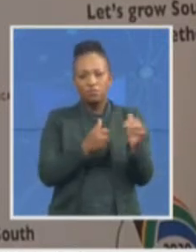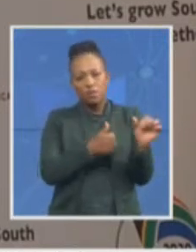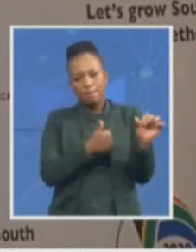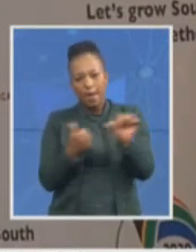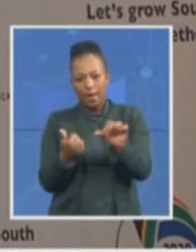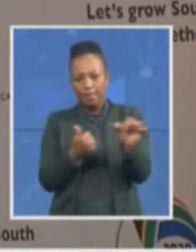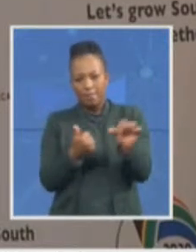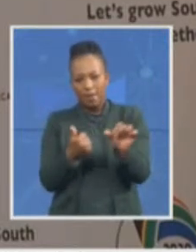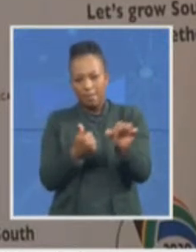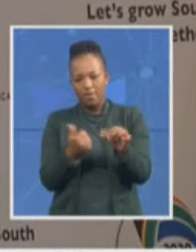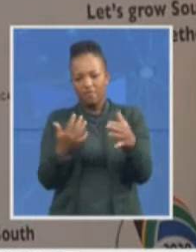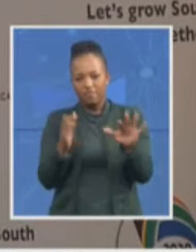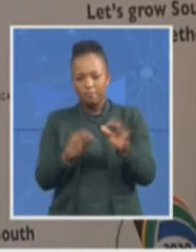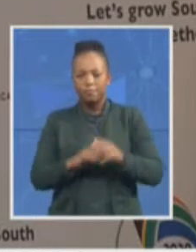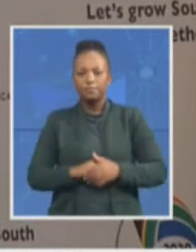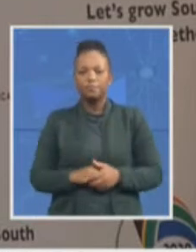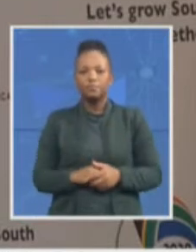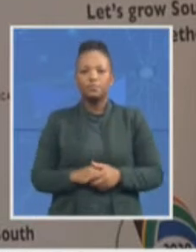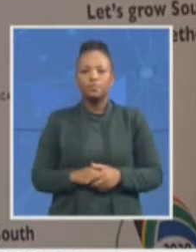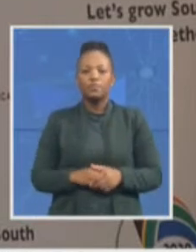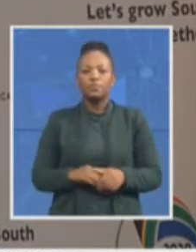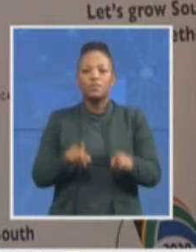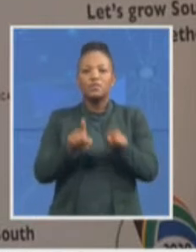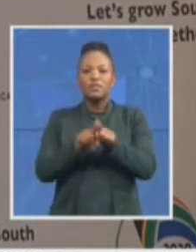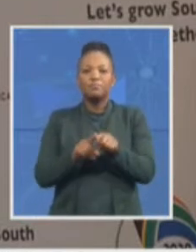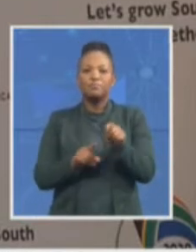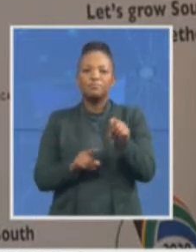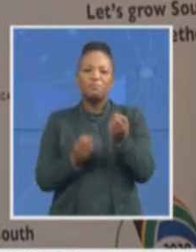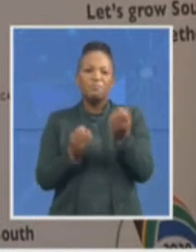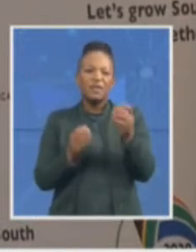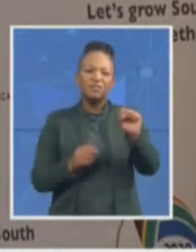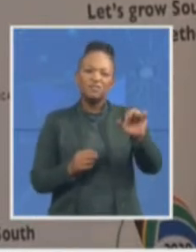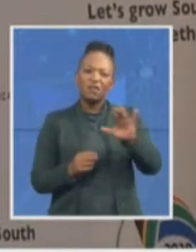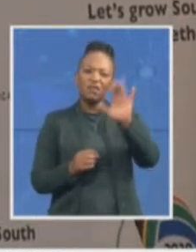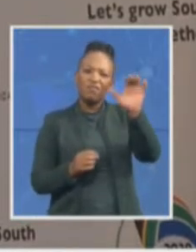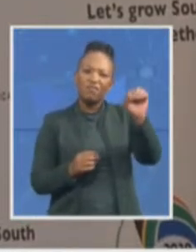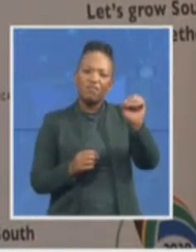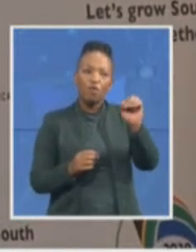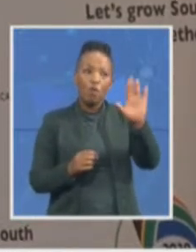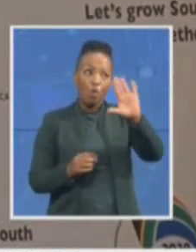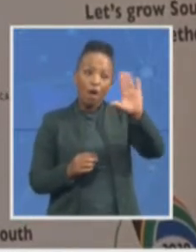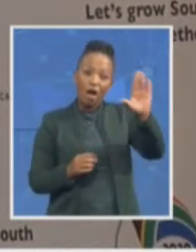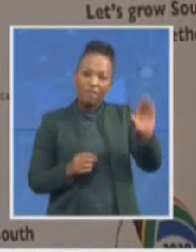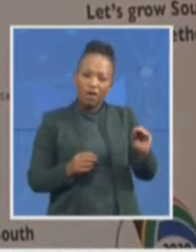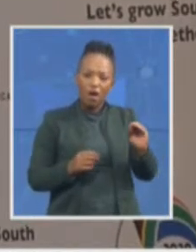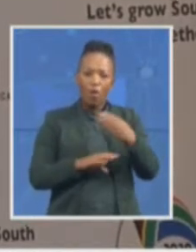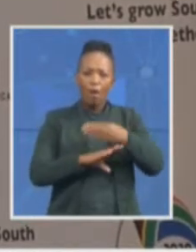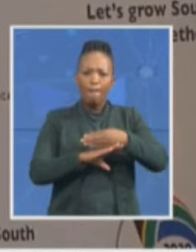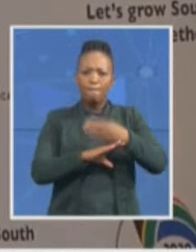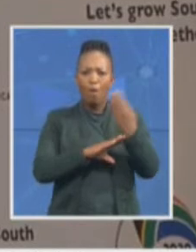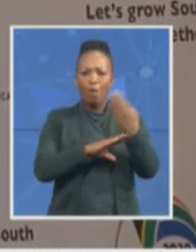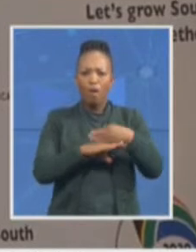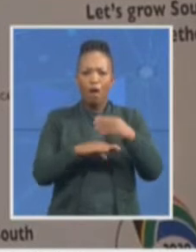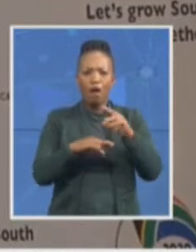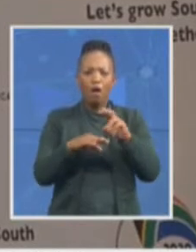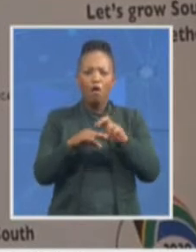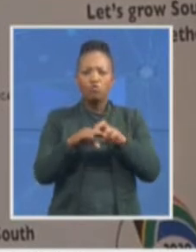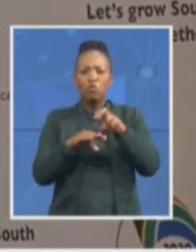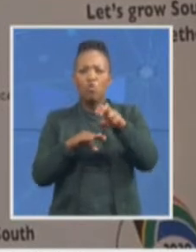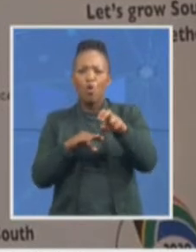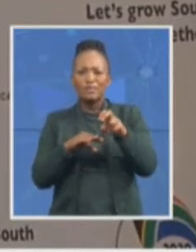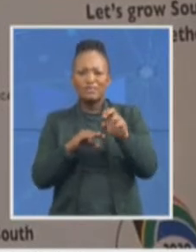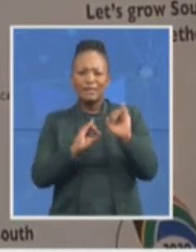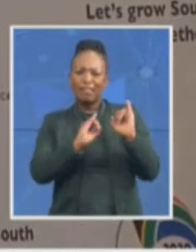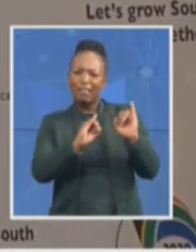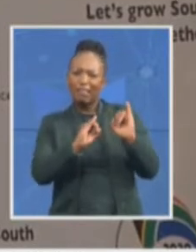of Africans trying to cross international borders during this time. We believe that developing countries